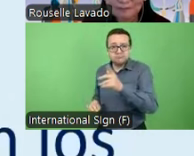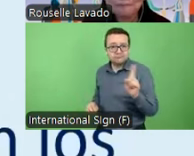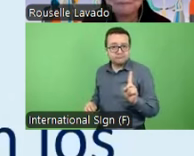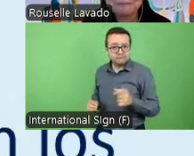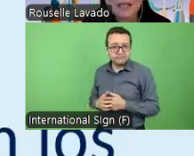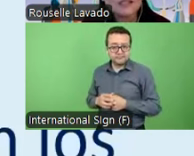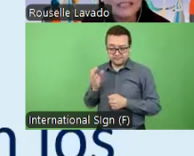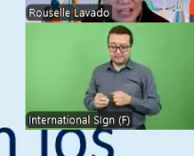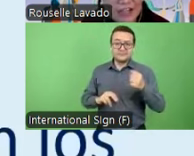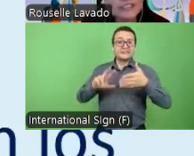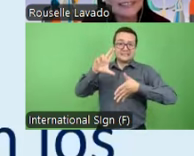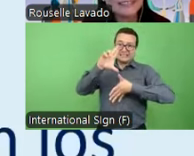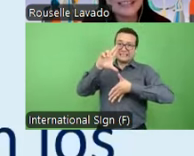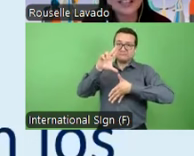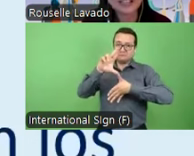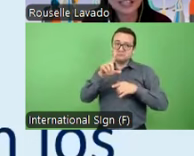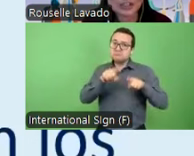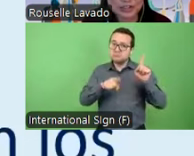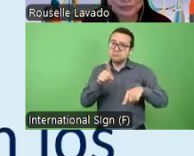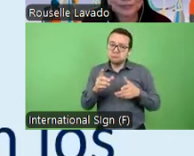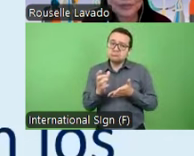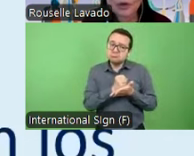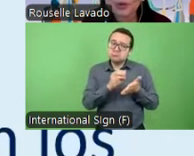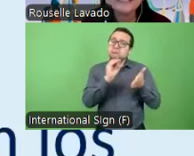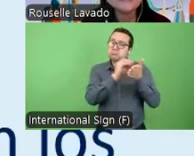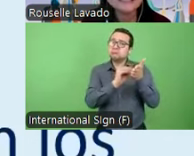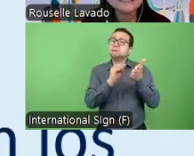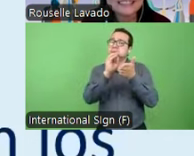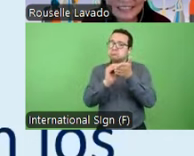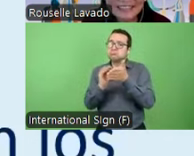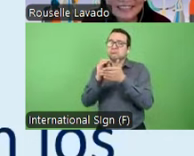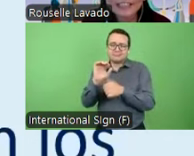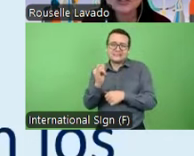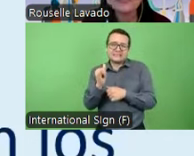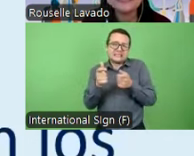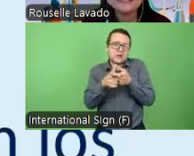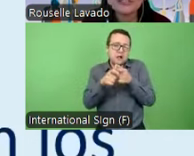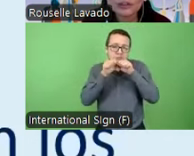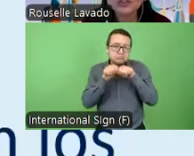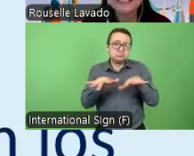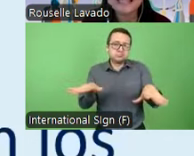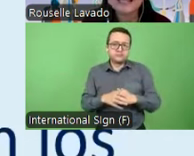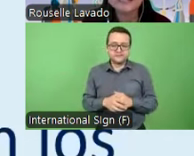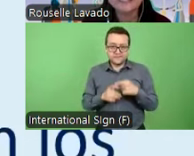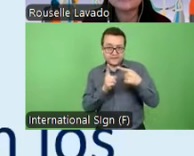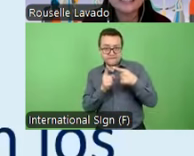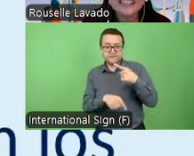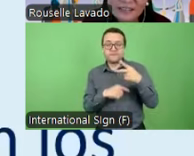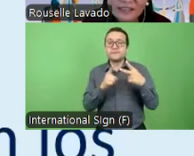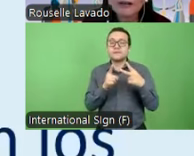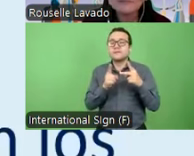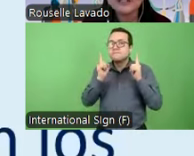available. Second is disaggregation. Where data exists, it is often difficult to disaggregate